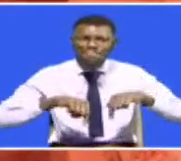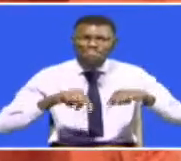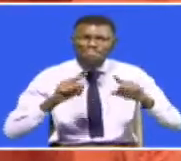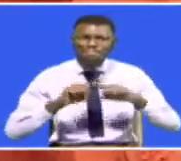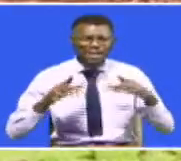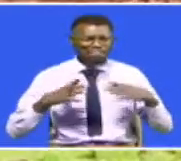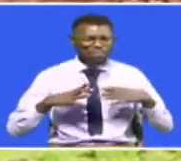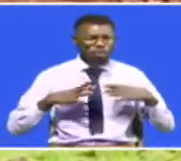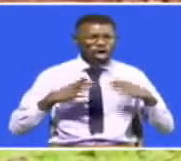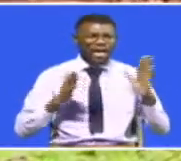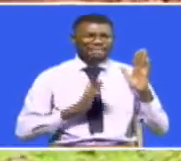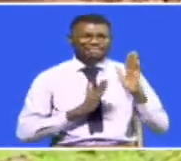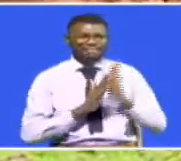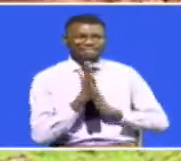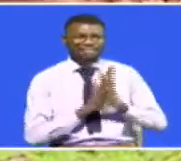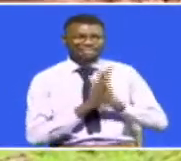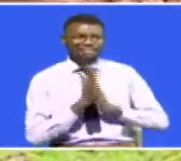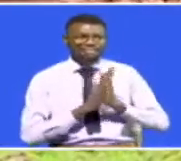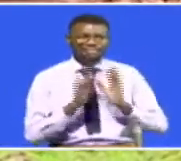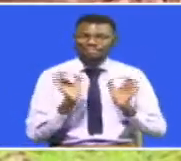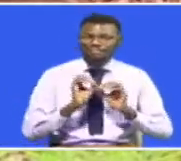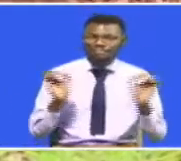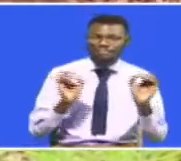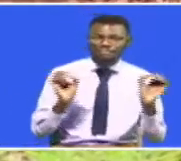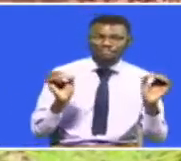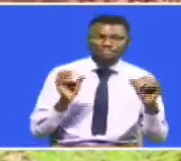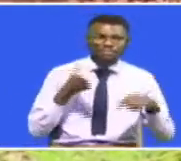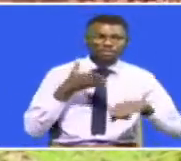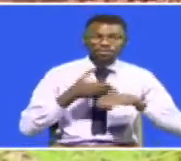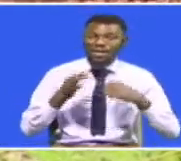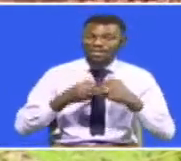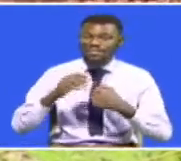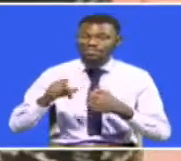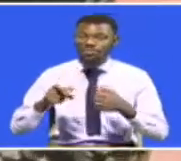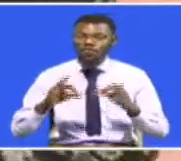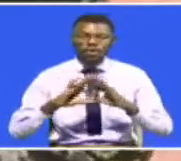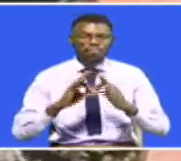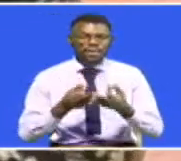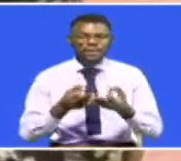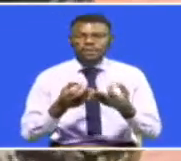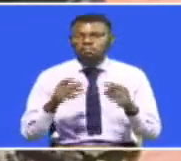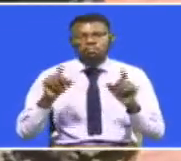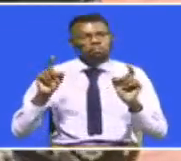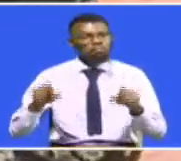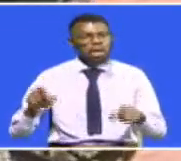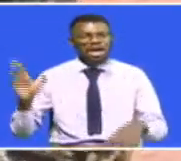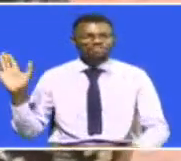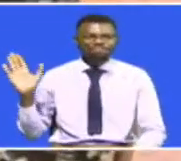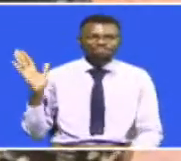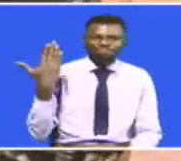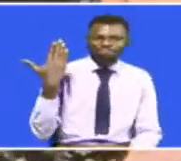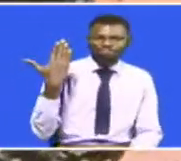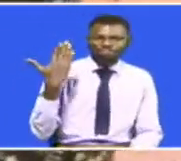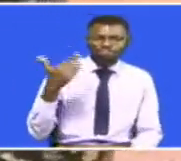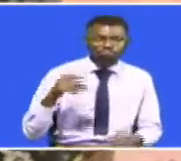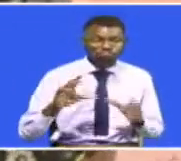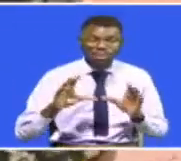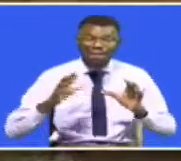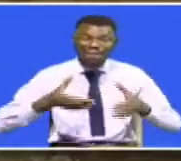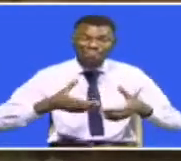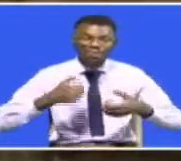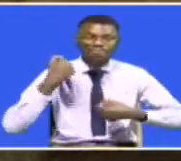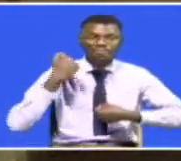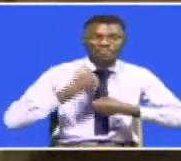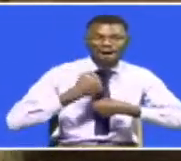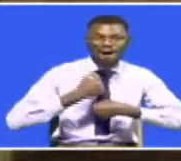his arrival. More than 8,000 families are required to vacate their homes to pave way for the company operations.